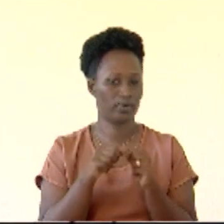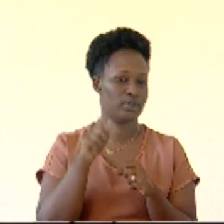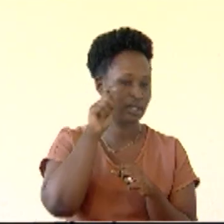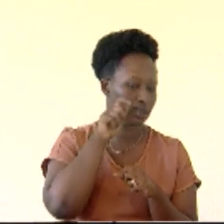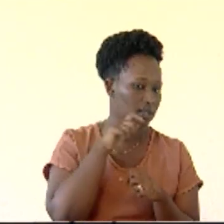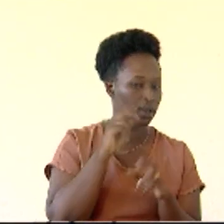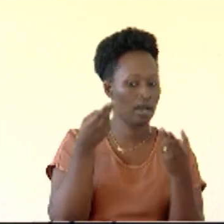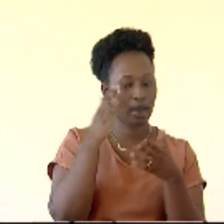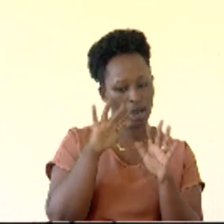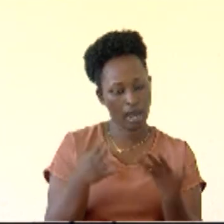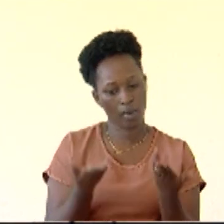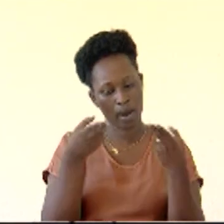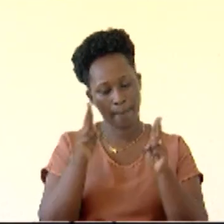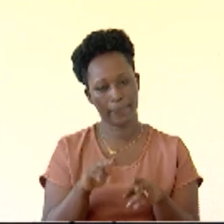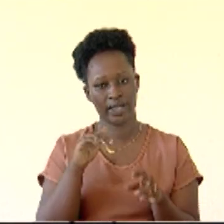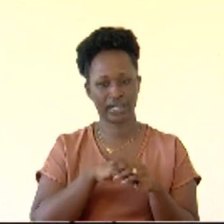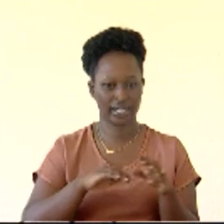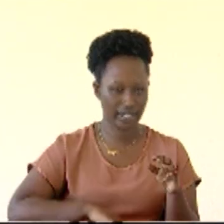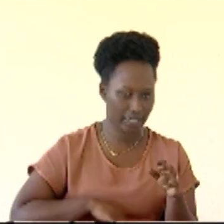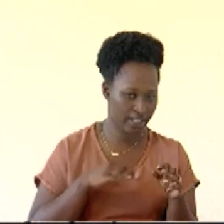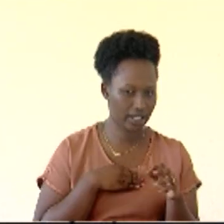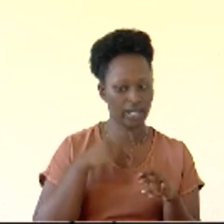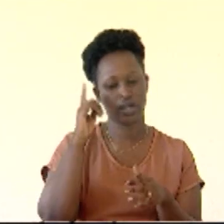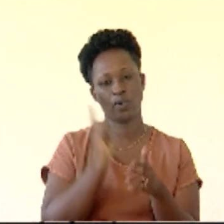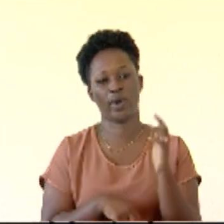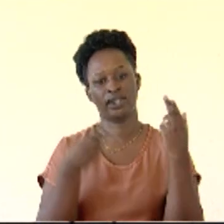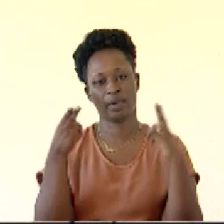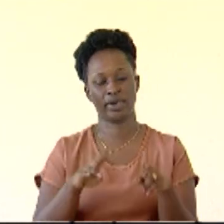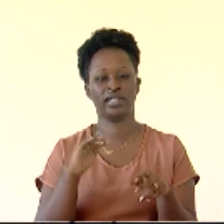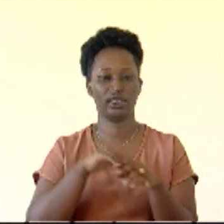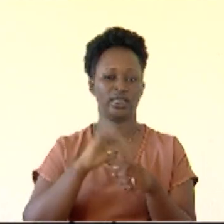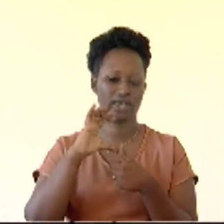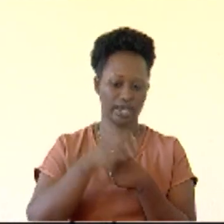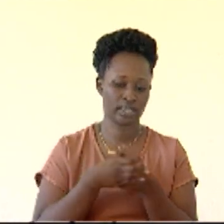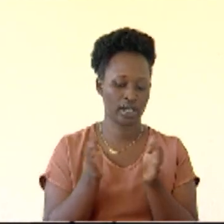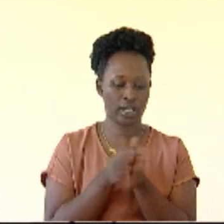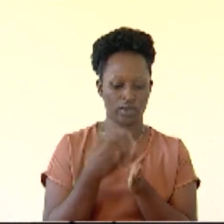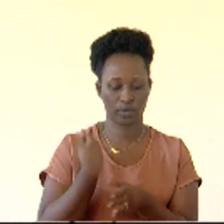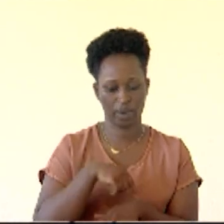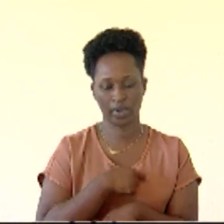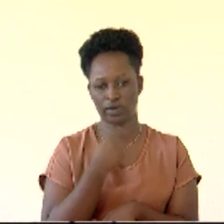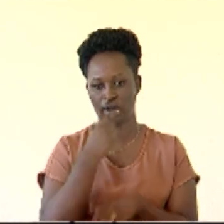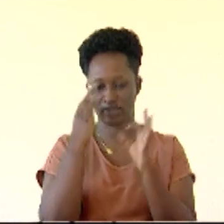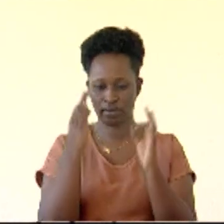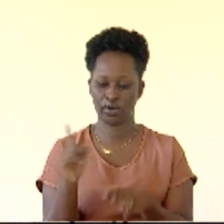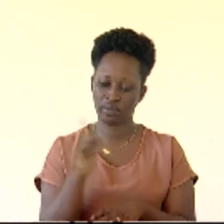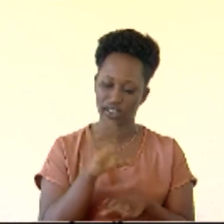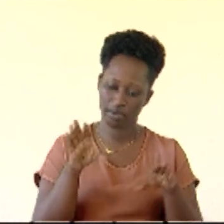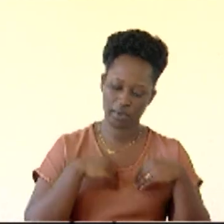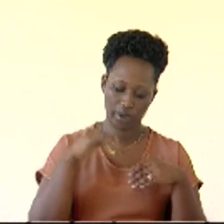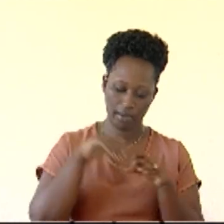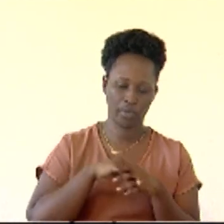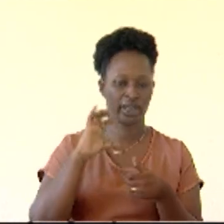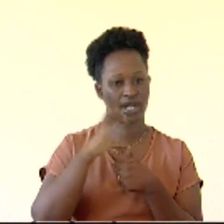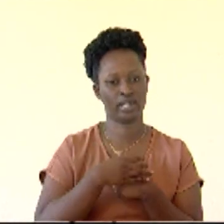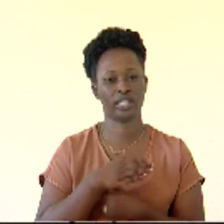in aging, how it happens in culture, and talked about what is something which is not allowed in our culture. We talked about what you call exogamy. So